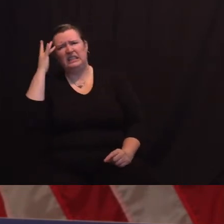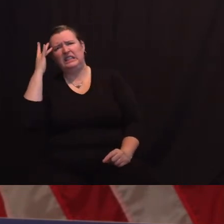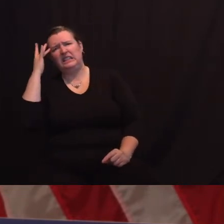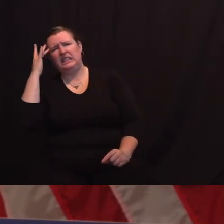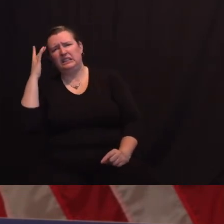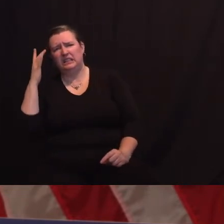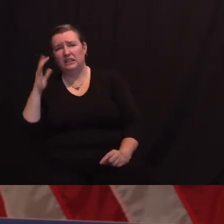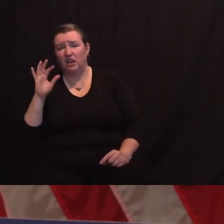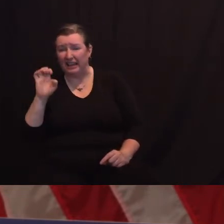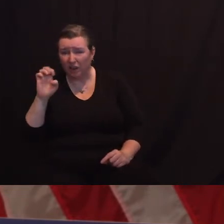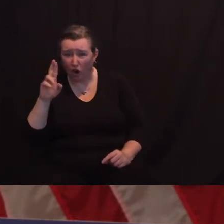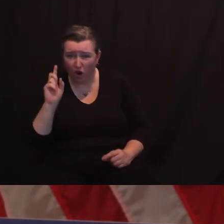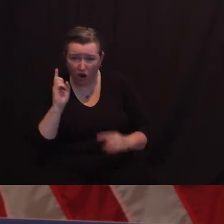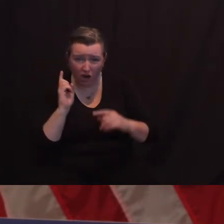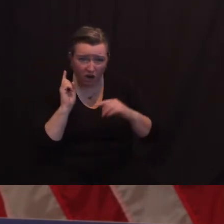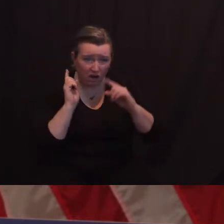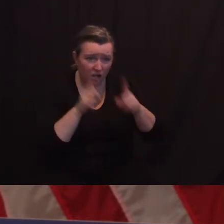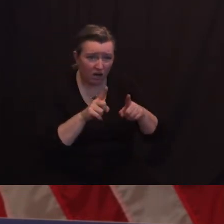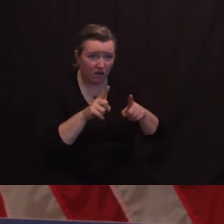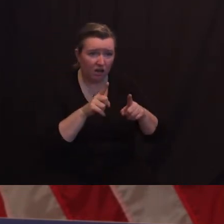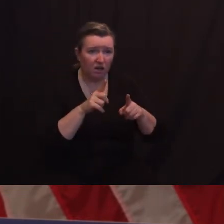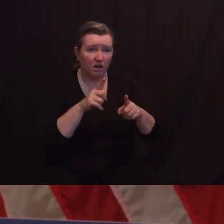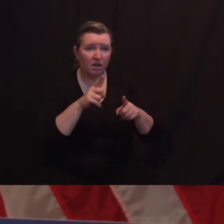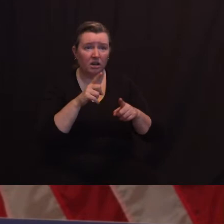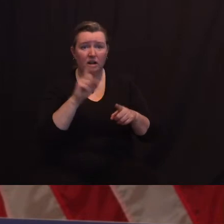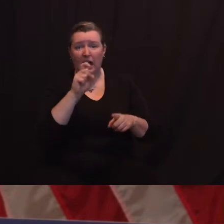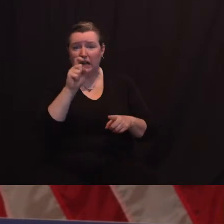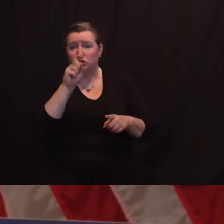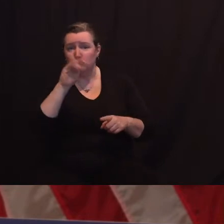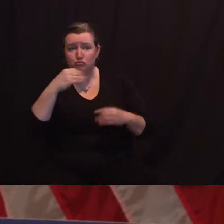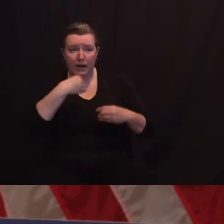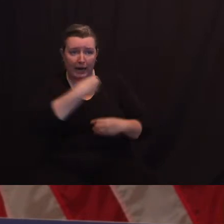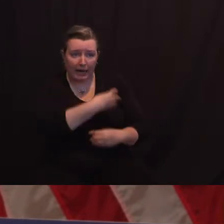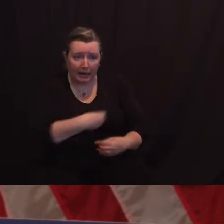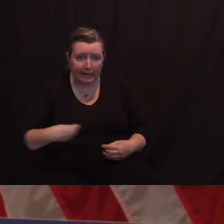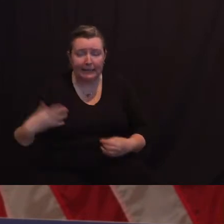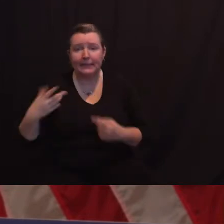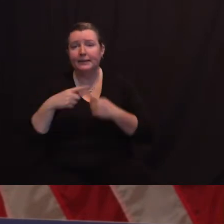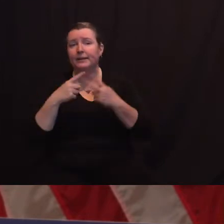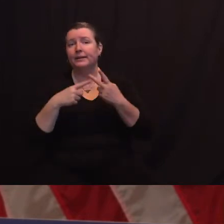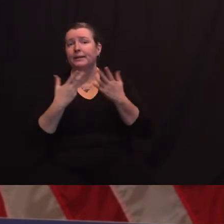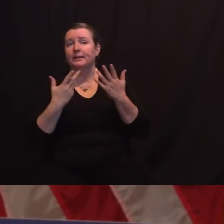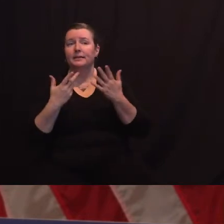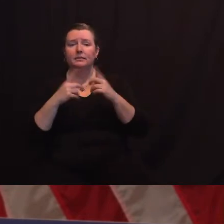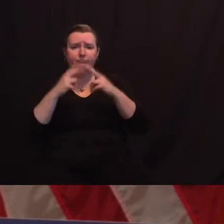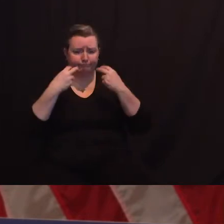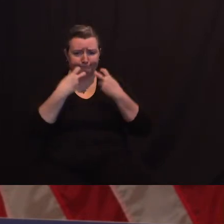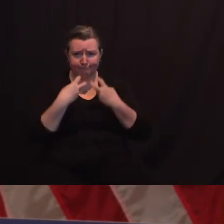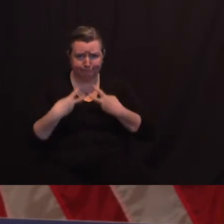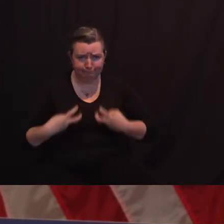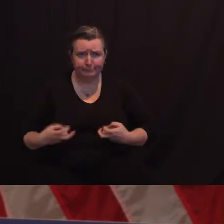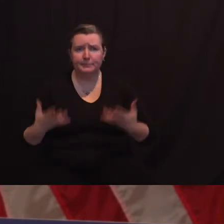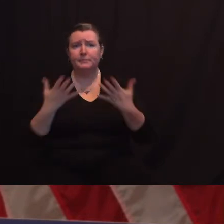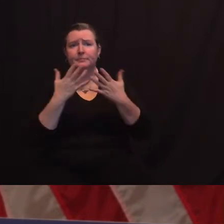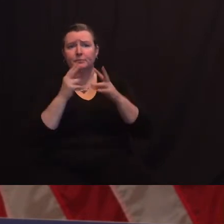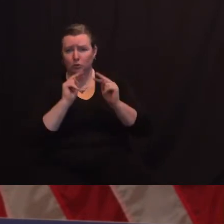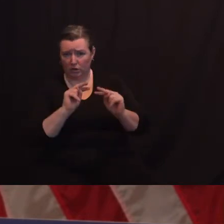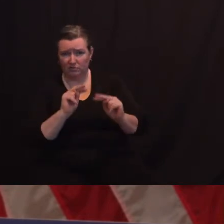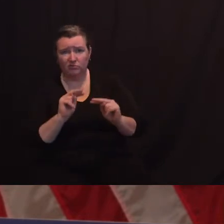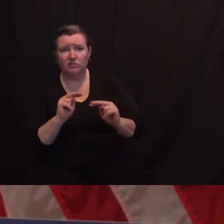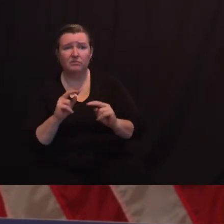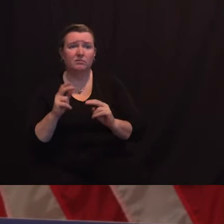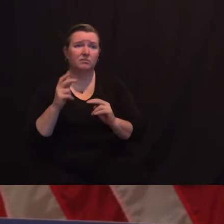chest x-ray. First and foremost, they're going to examine the individual to see, what their clinical condition is, their vital signs, and so on. And